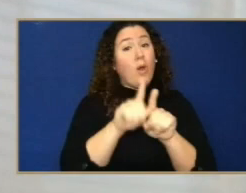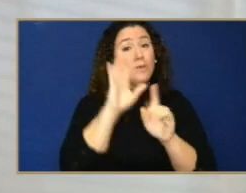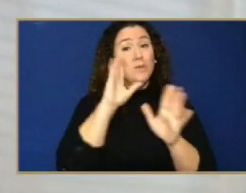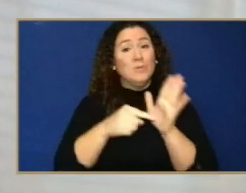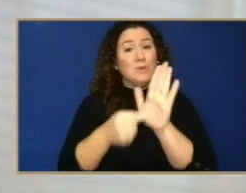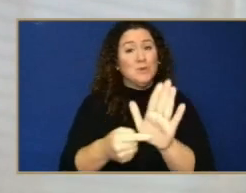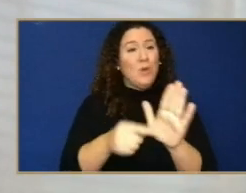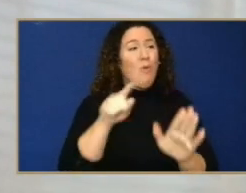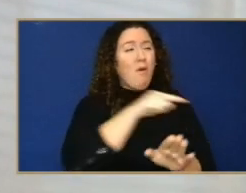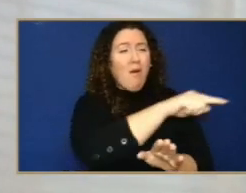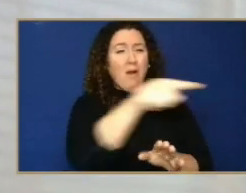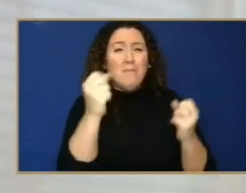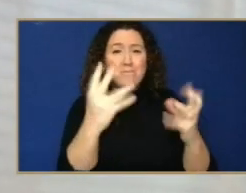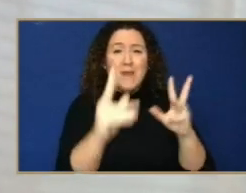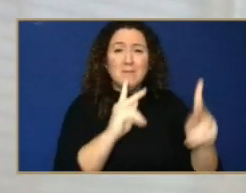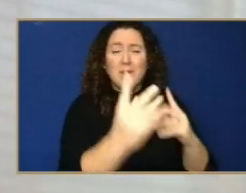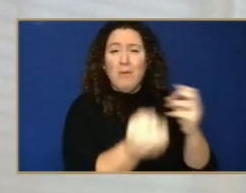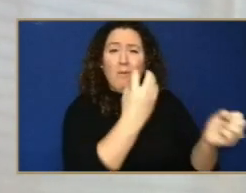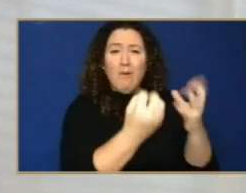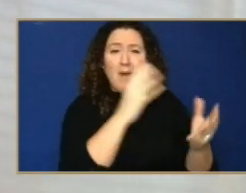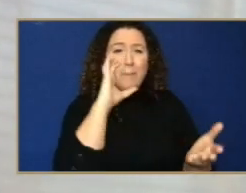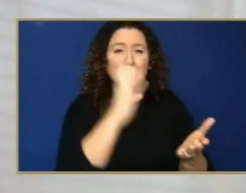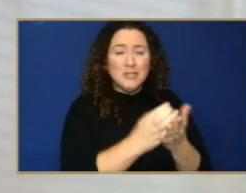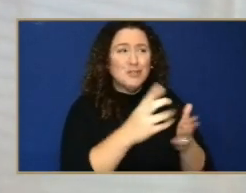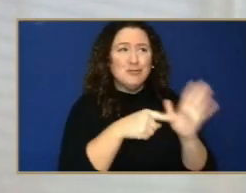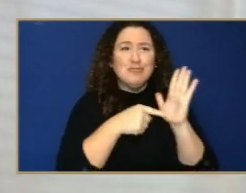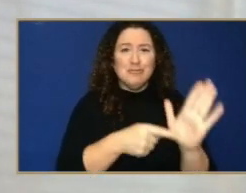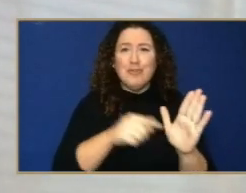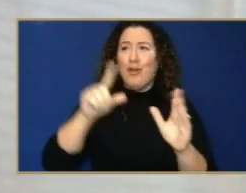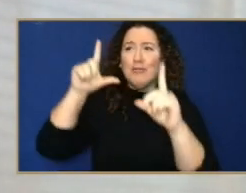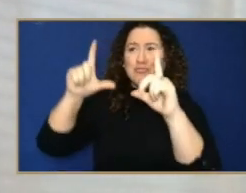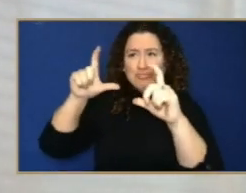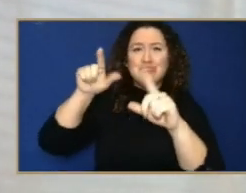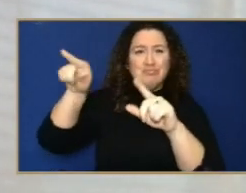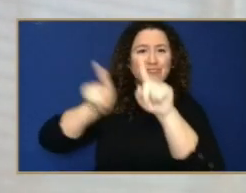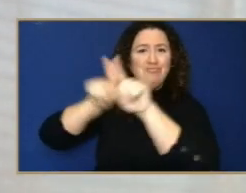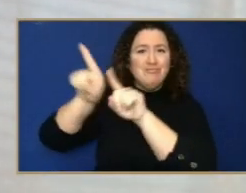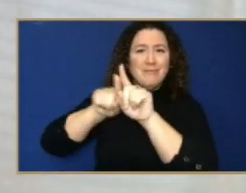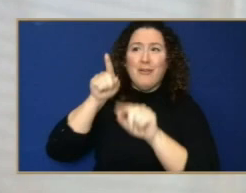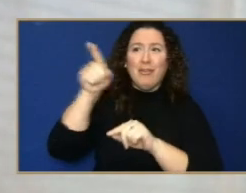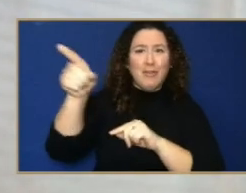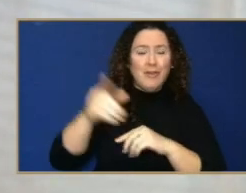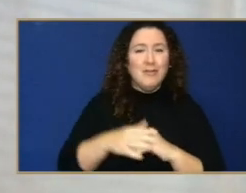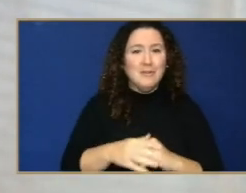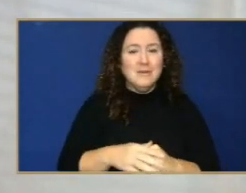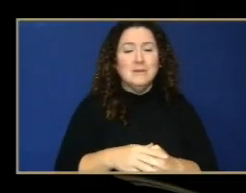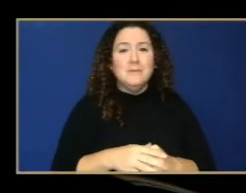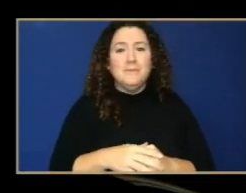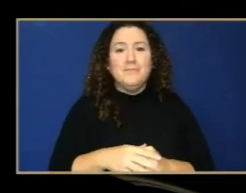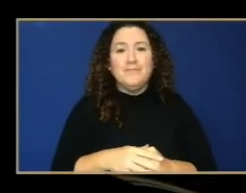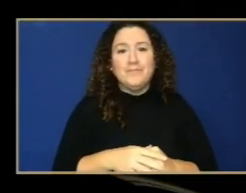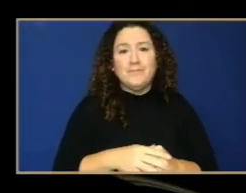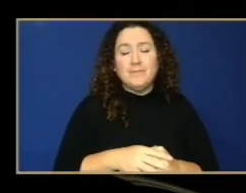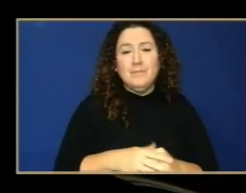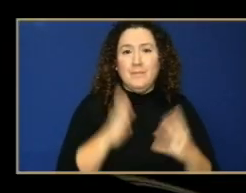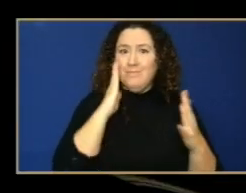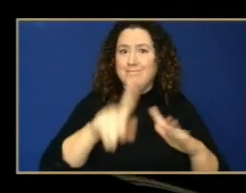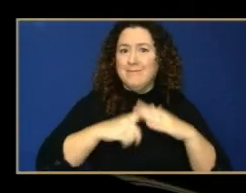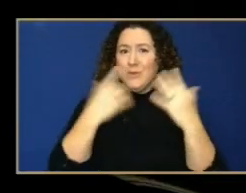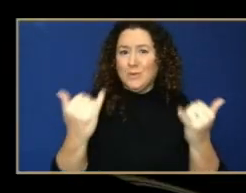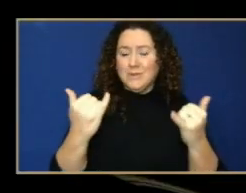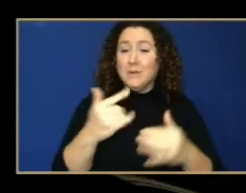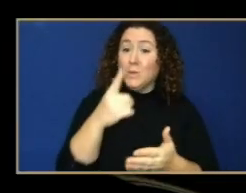and Jupiter coming together for this big moment. Let's get started. I am joined today by Dr. Henry